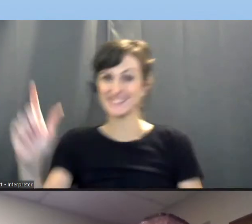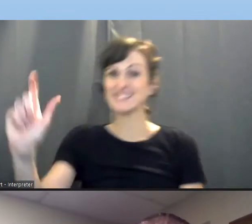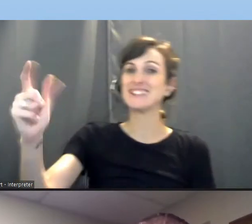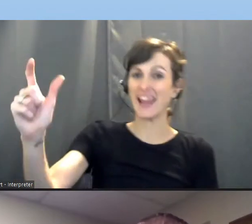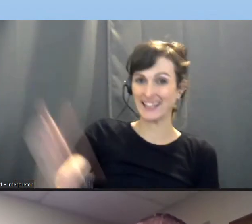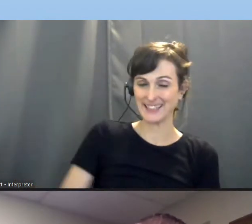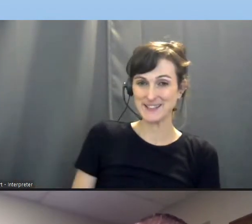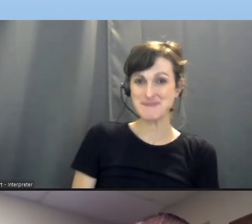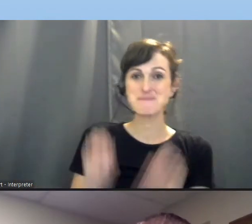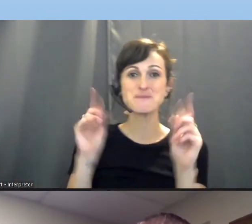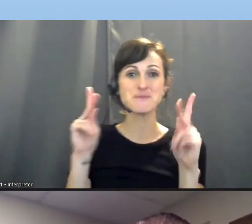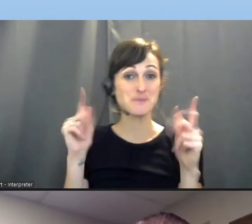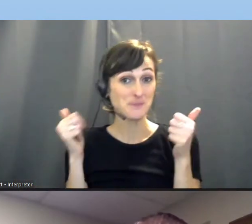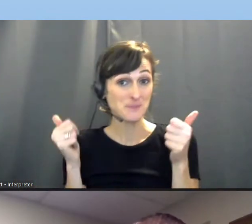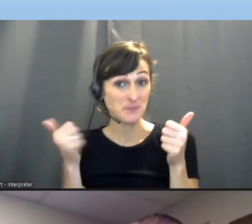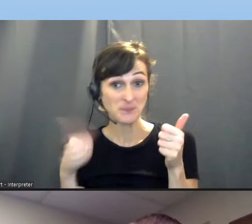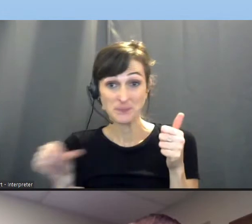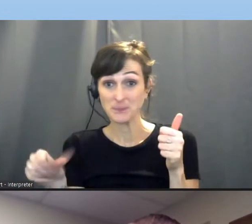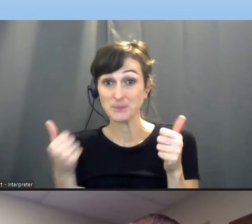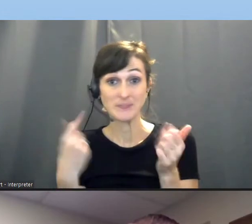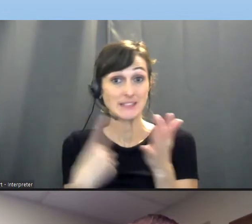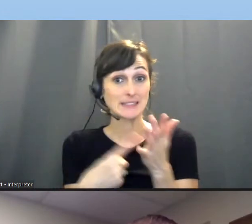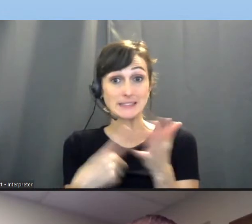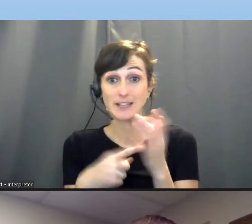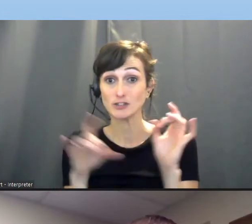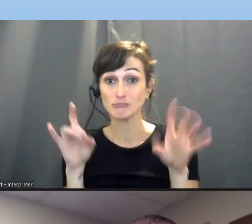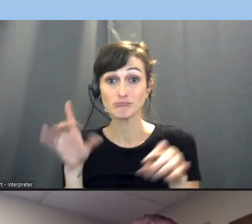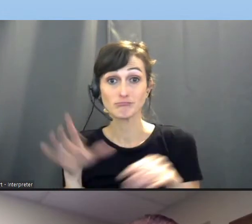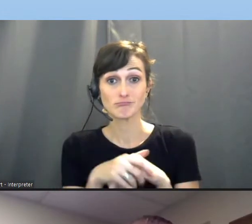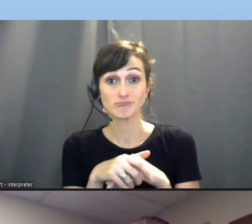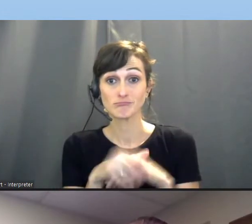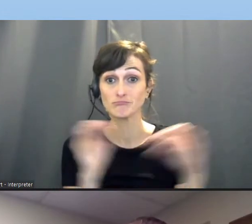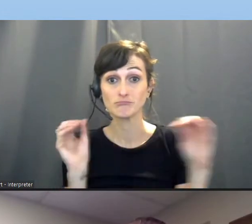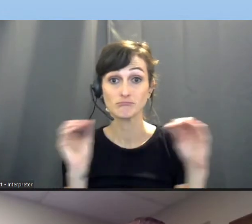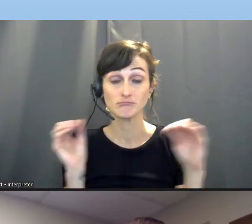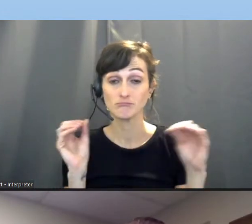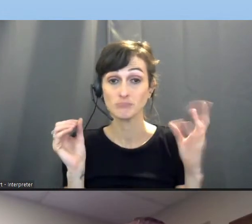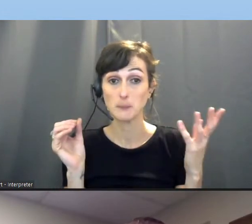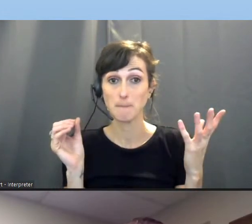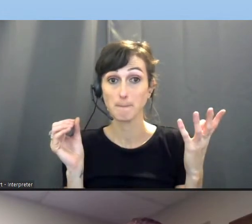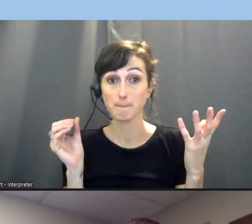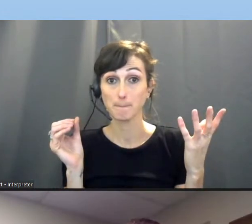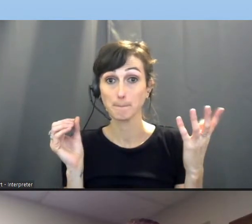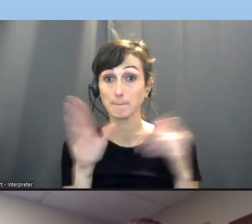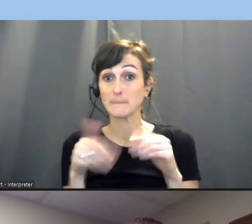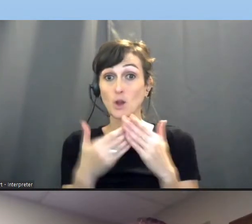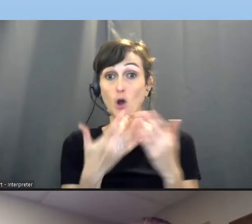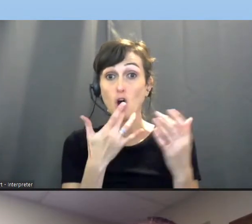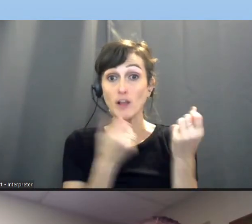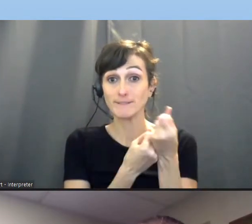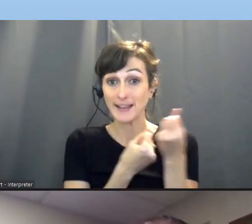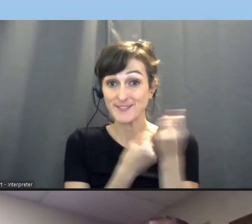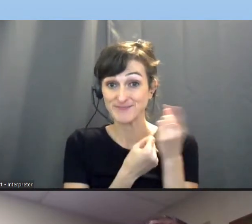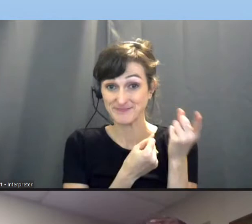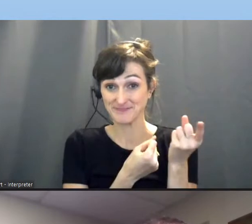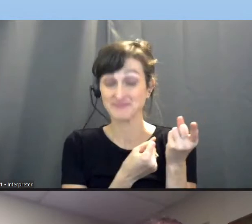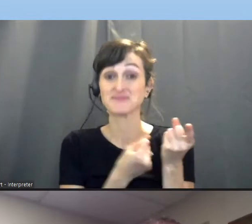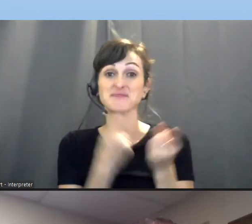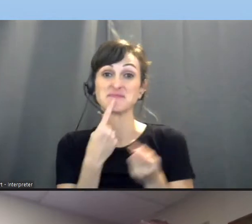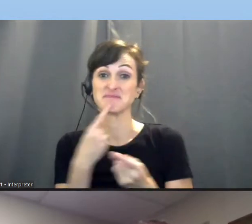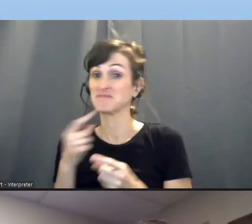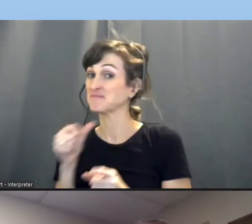have a motion and a second. Any other discussion? No other discussion. All in favor say aye. Aye.